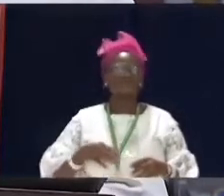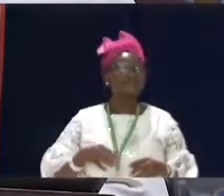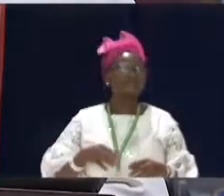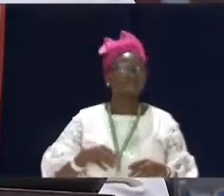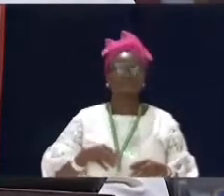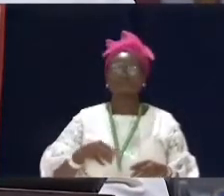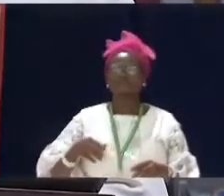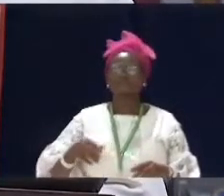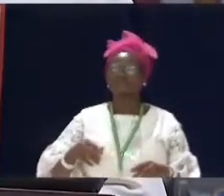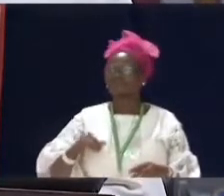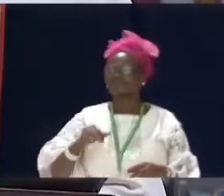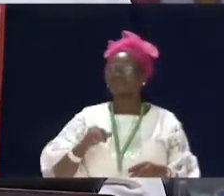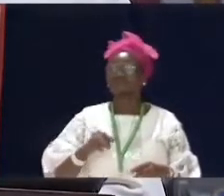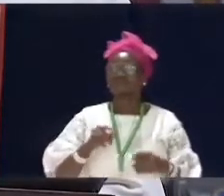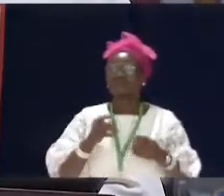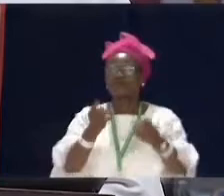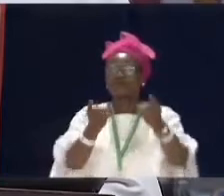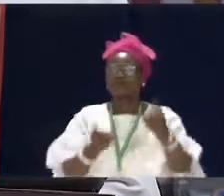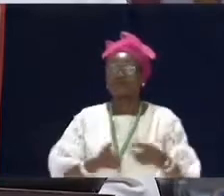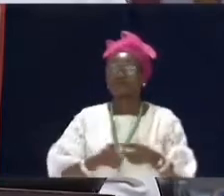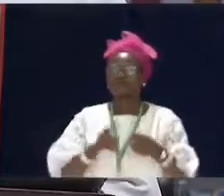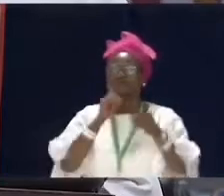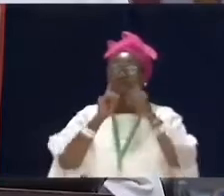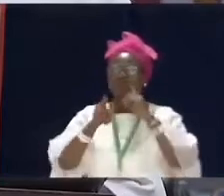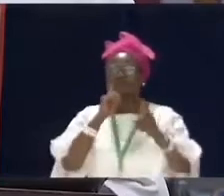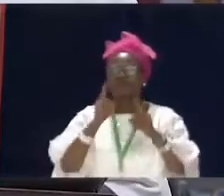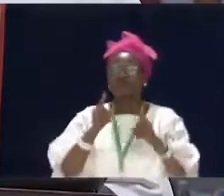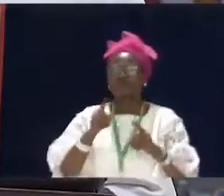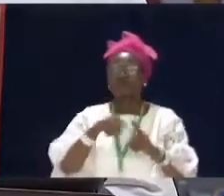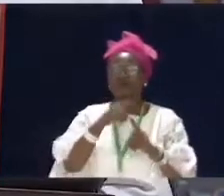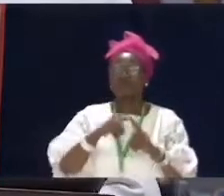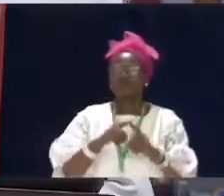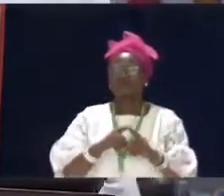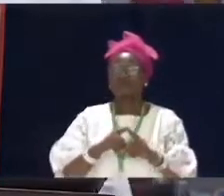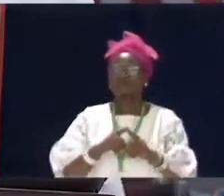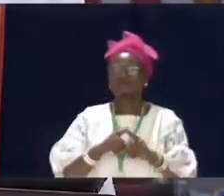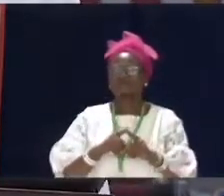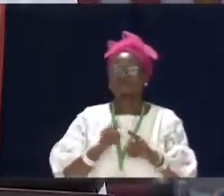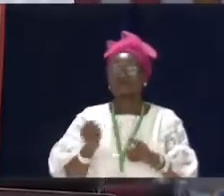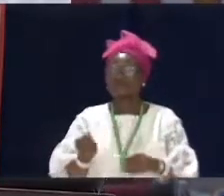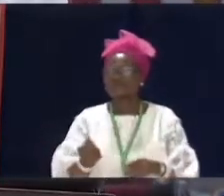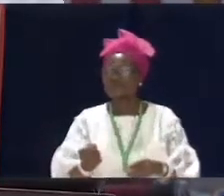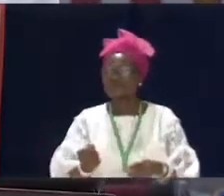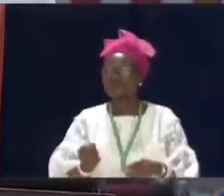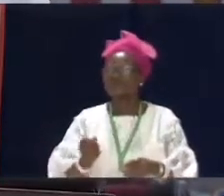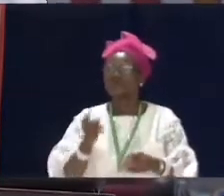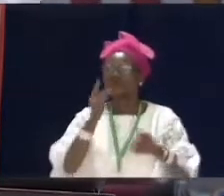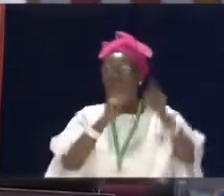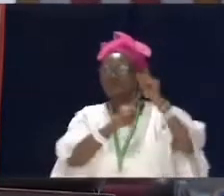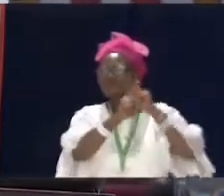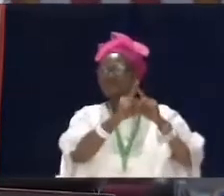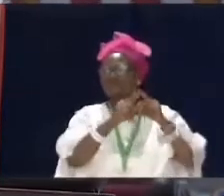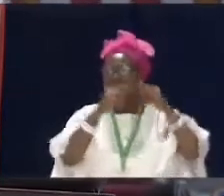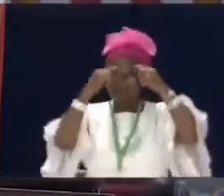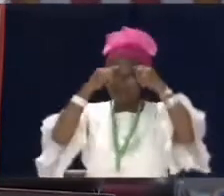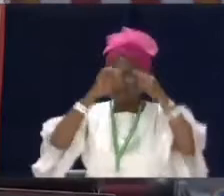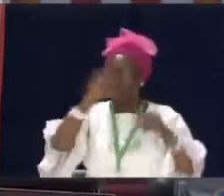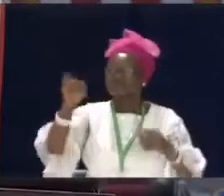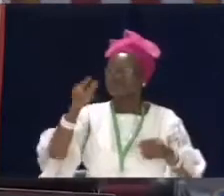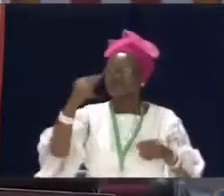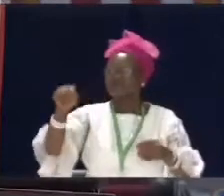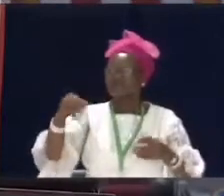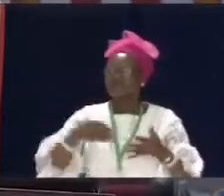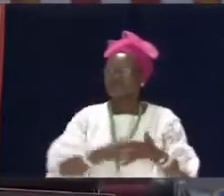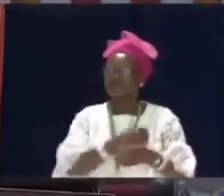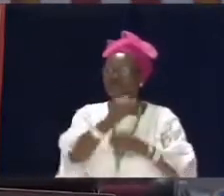about just a few prophecies concerning the new year, and we